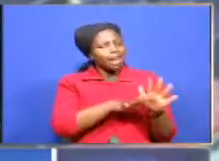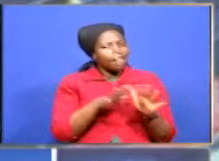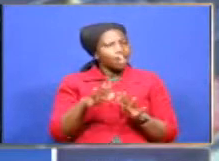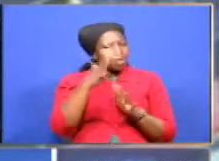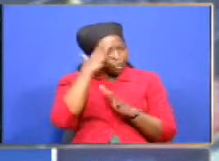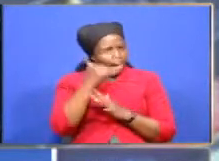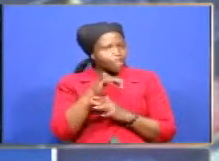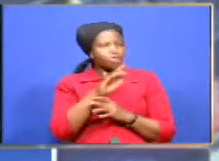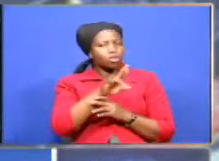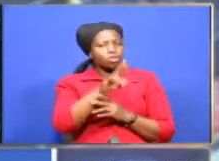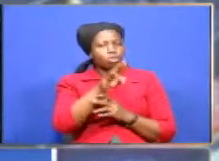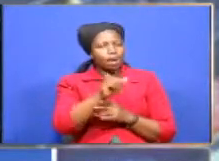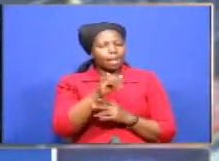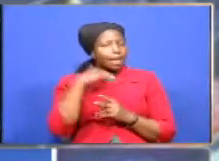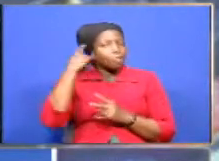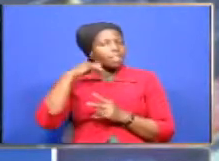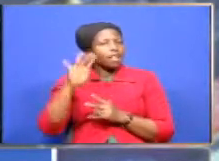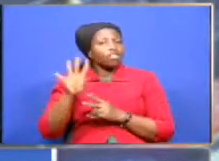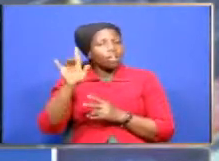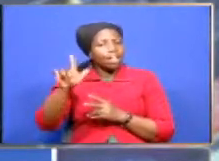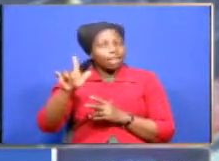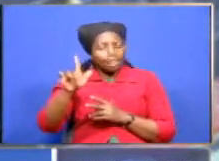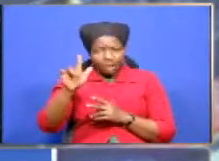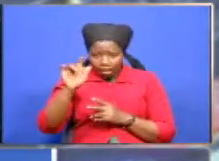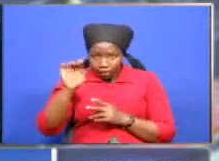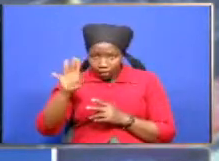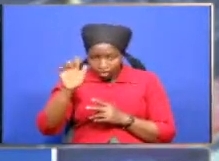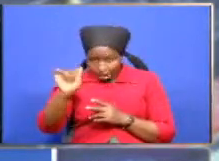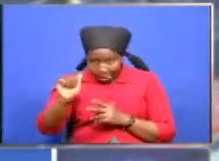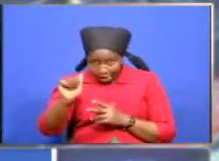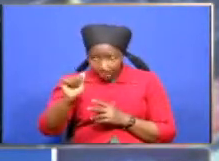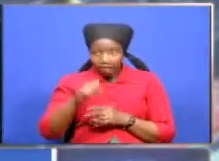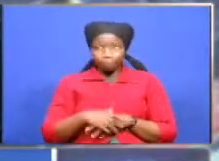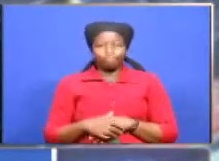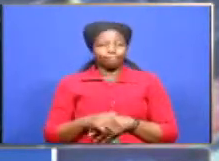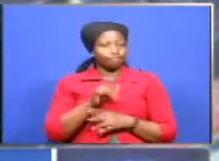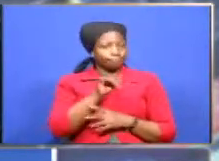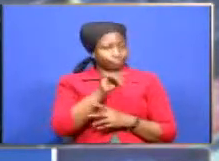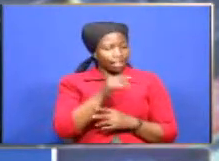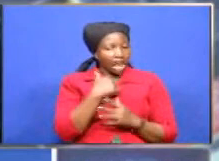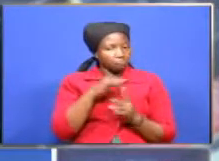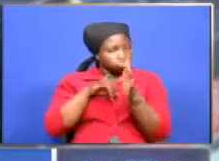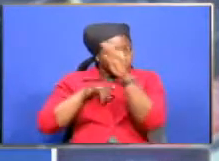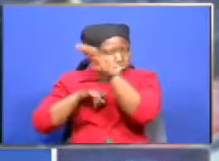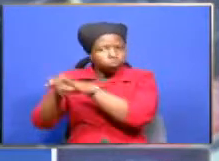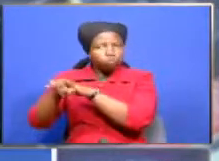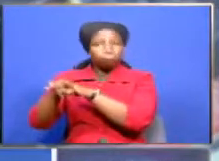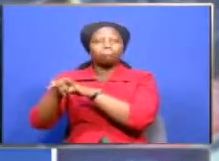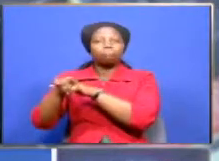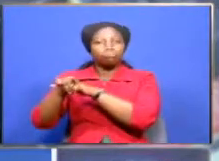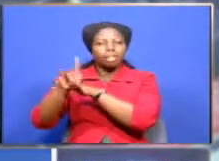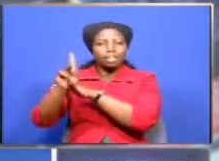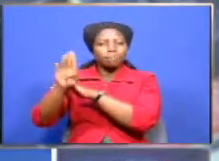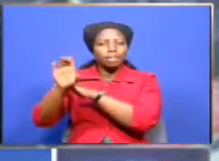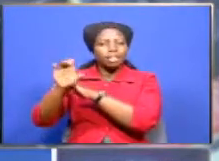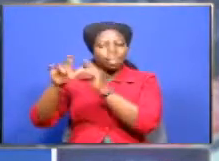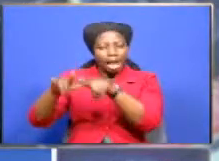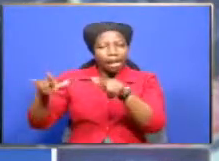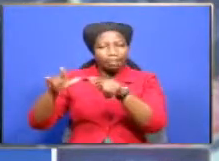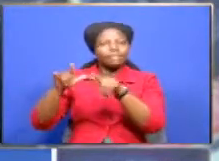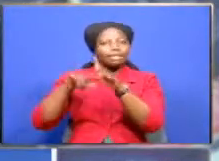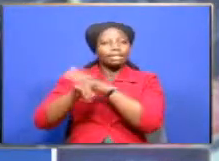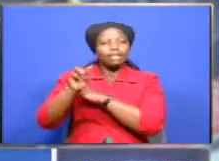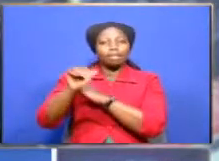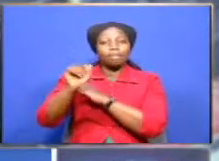4A evictions in Nairobi have invaded the Kenya Broadcasting Corporation land in Matungulu, Machakos County. The group is part